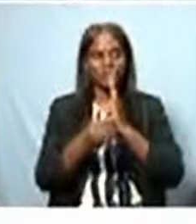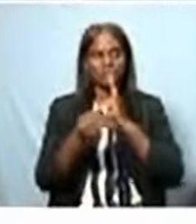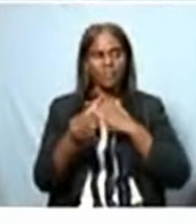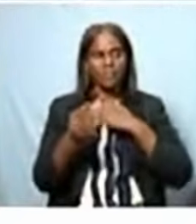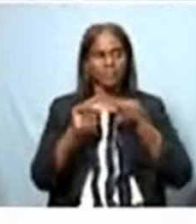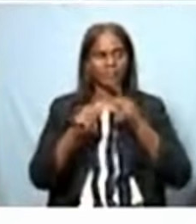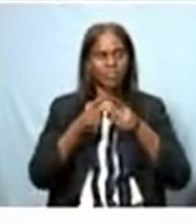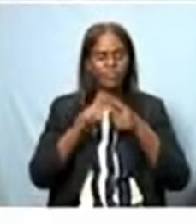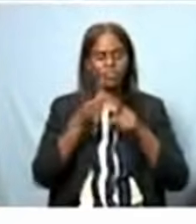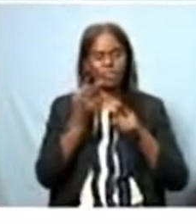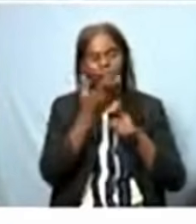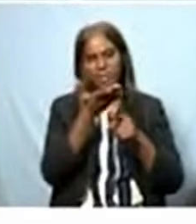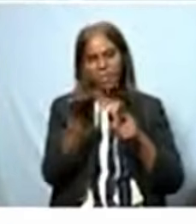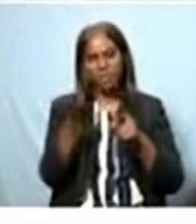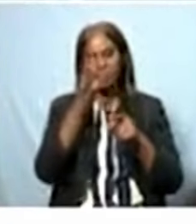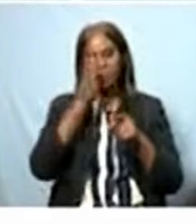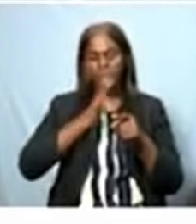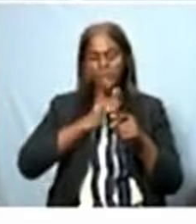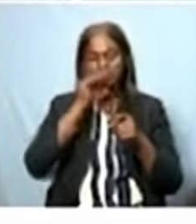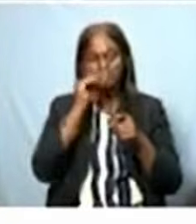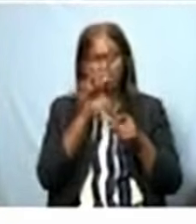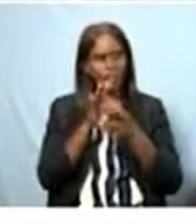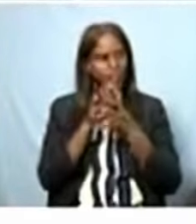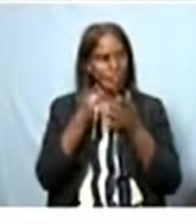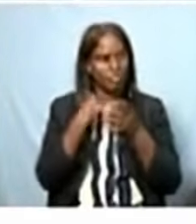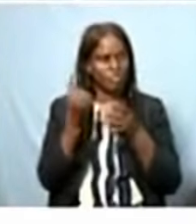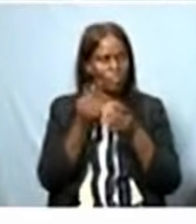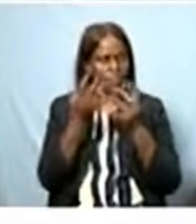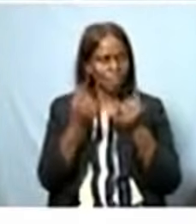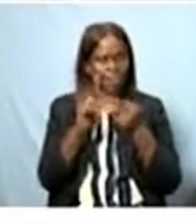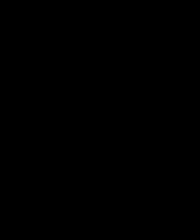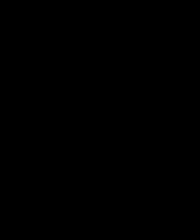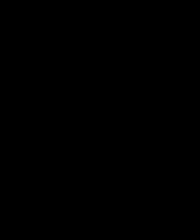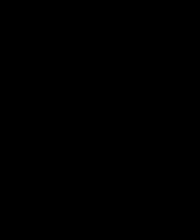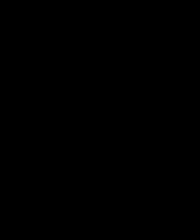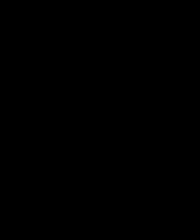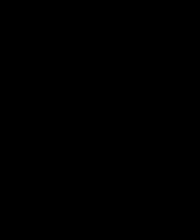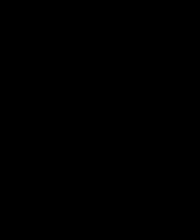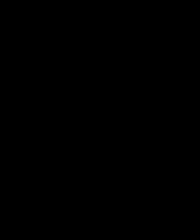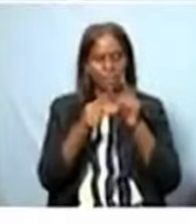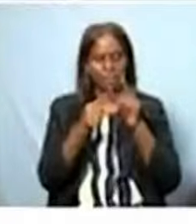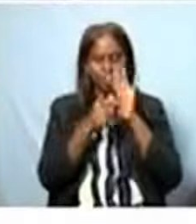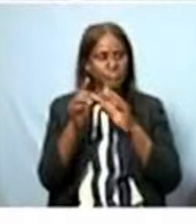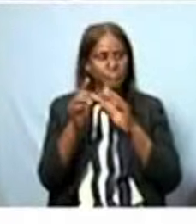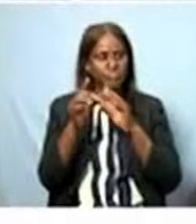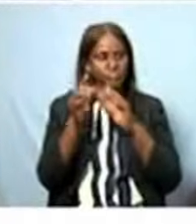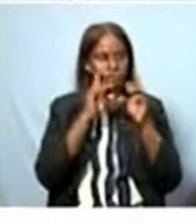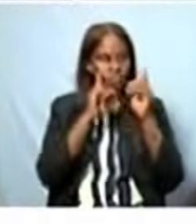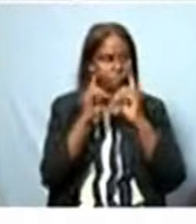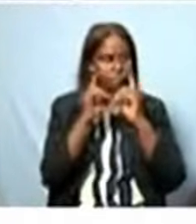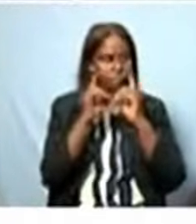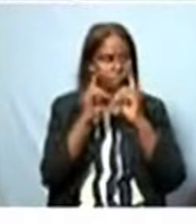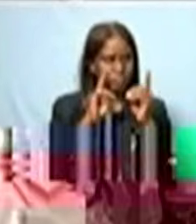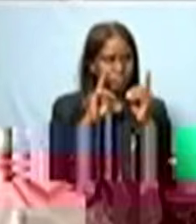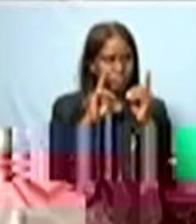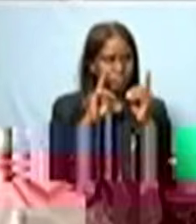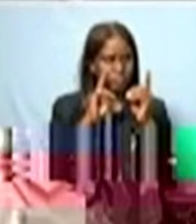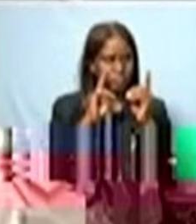from Katombora. Madam Speaker, I want to indicate that the discussion today